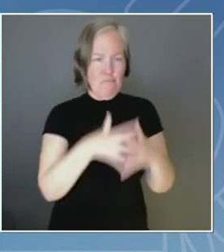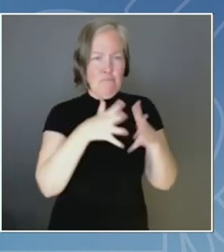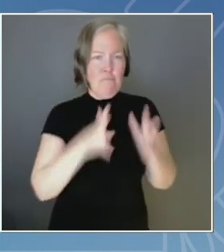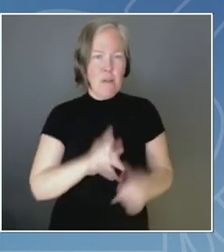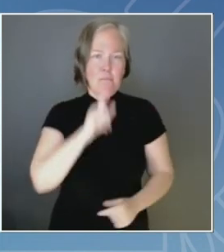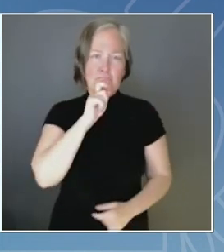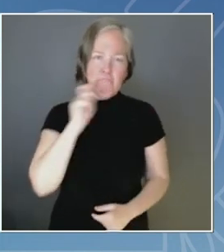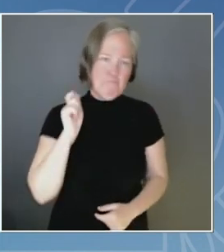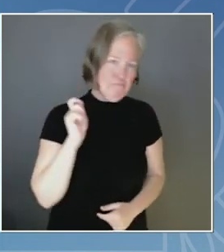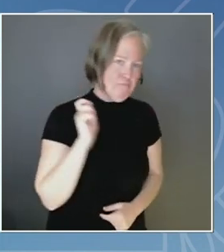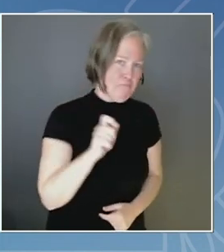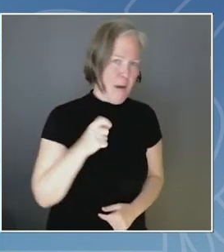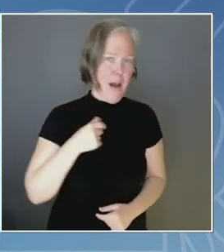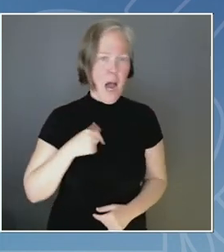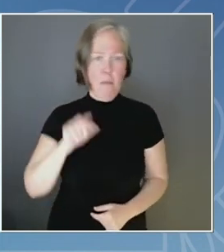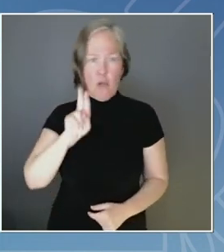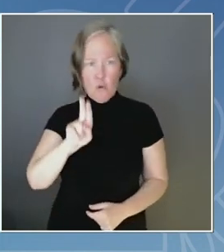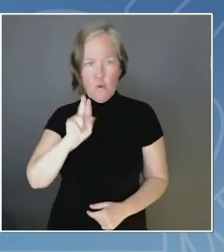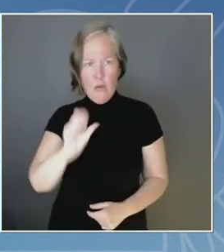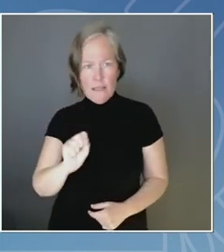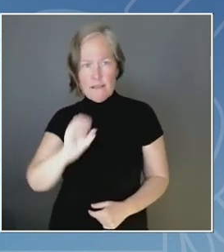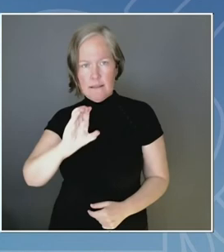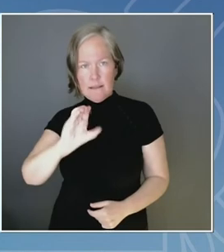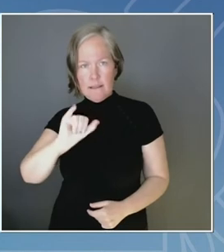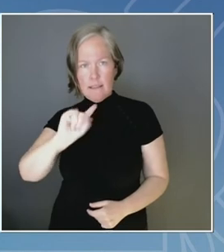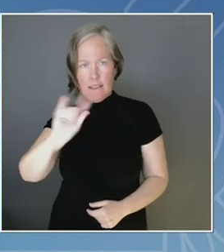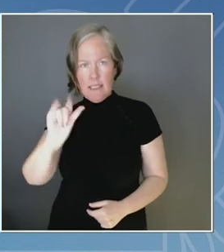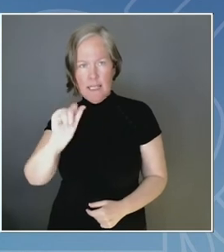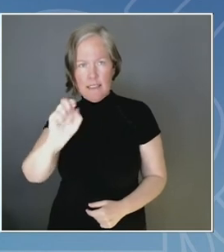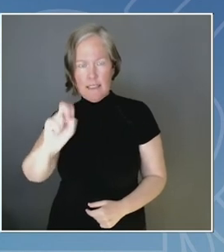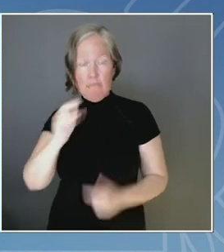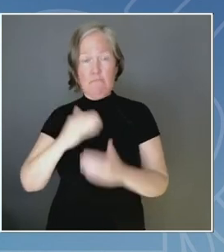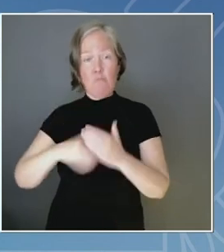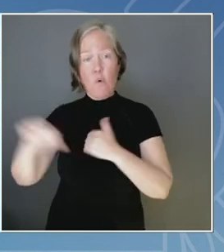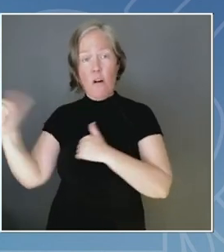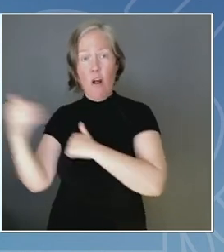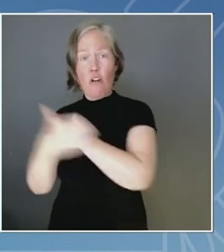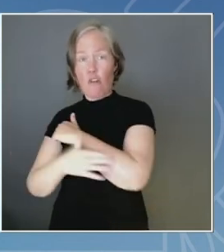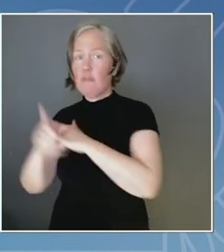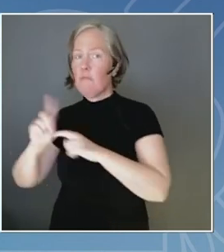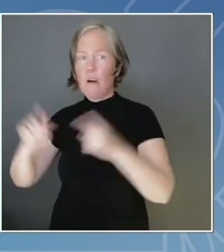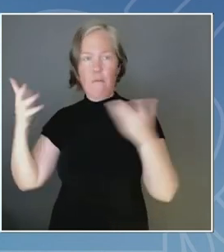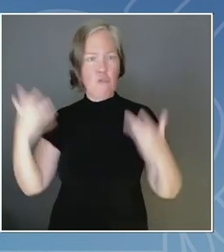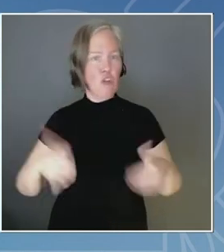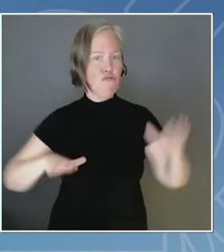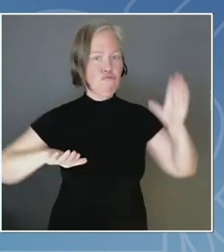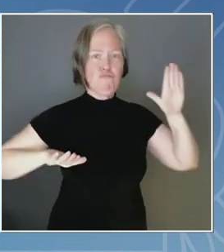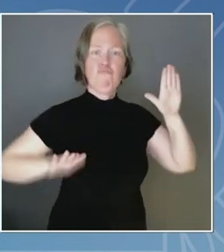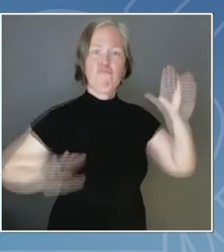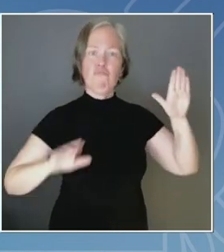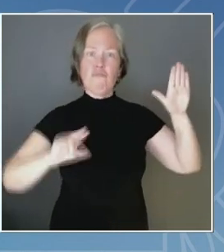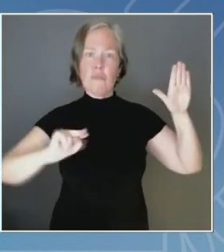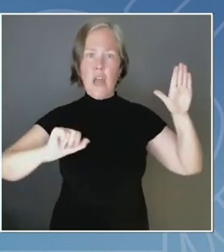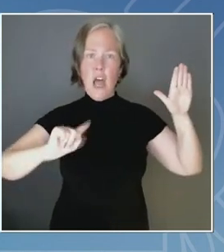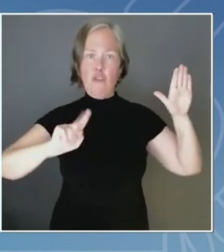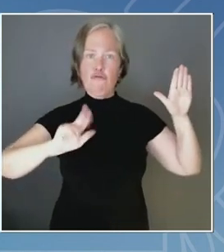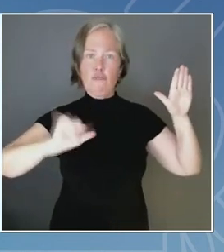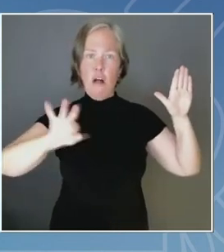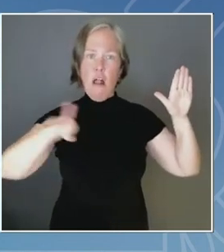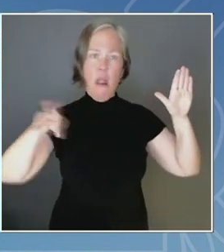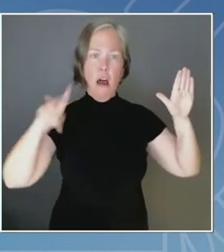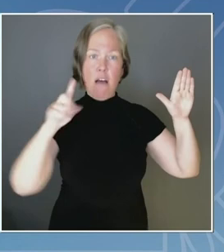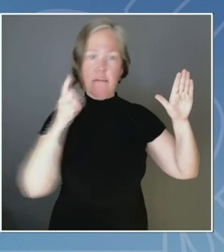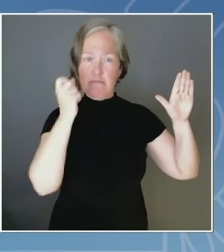citizen. I have to make sure that our country is doing well. I don't want to travel anywhere else in the whole Asia. They look at